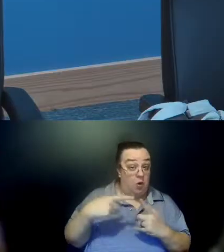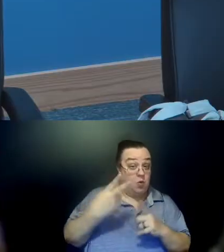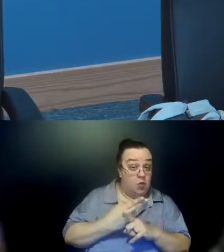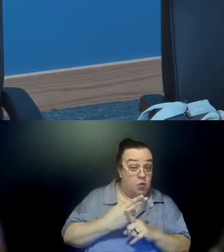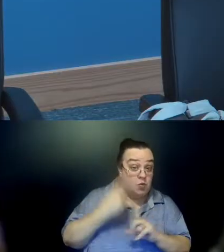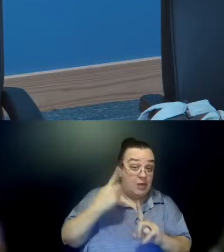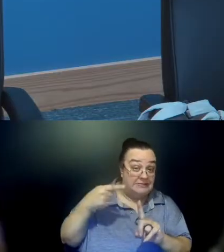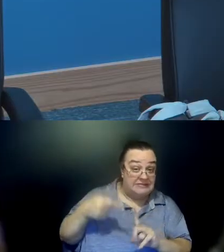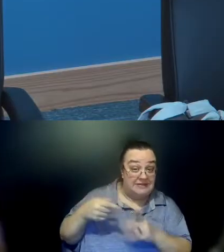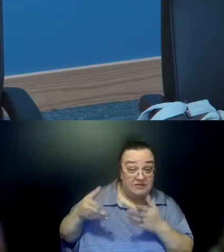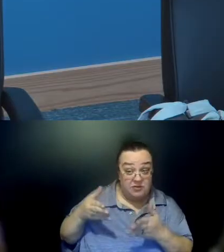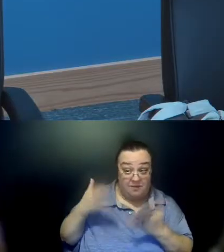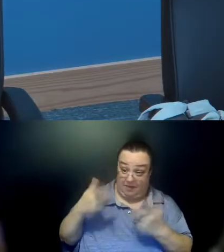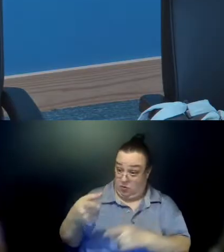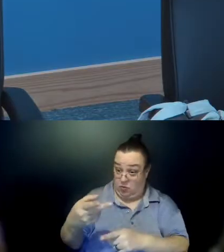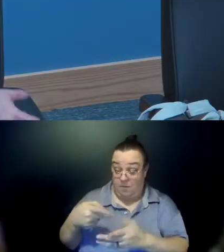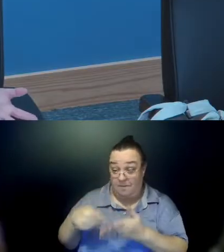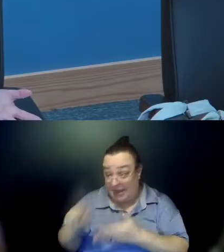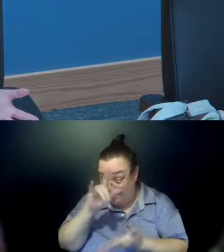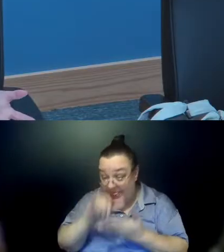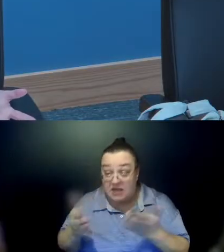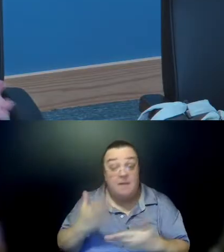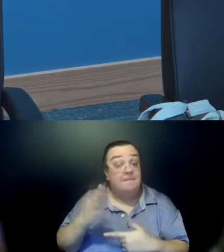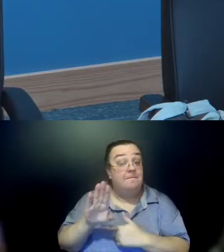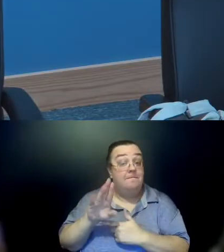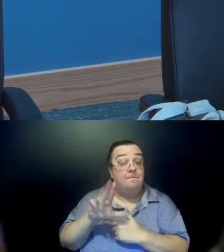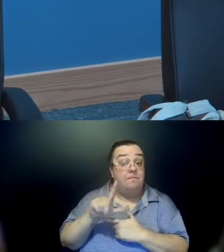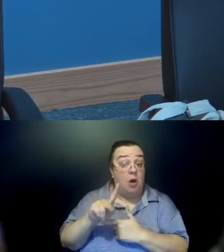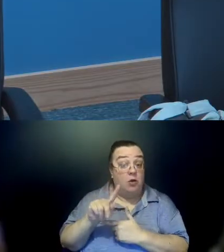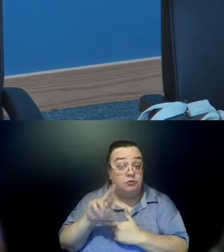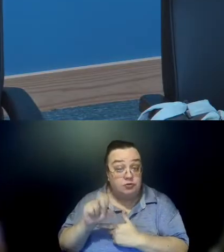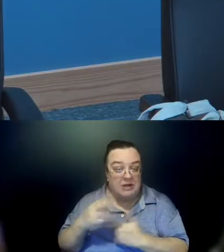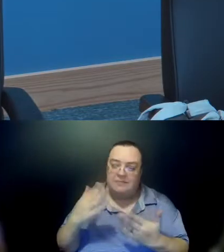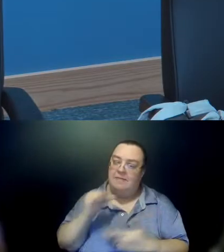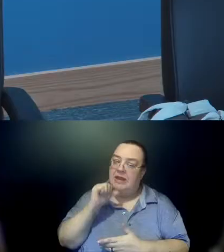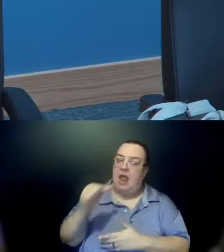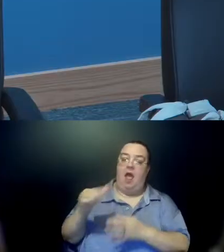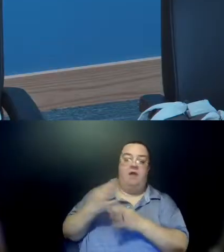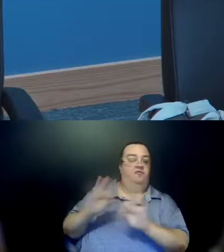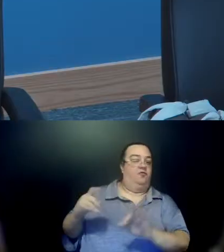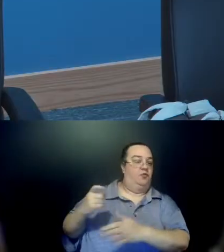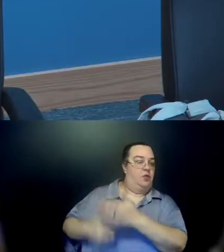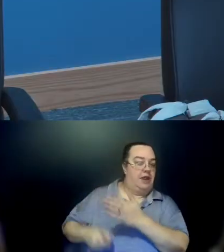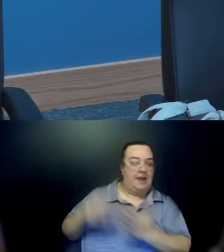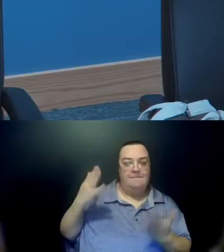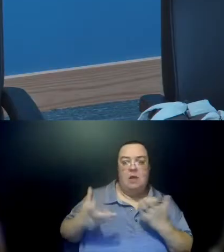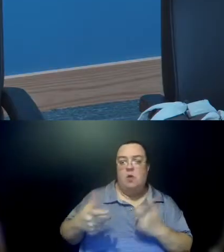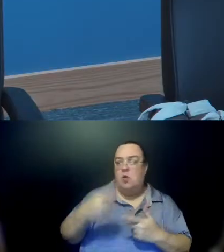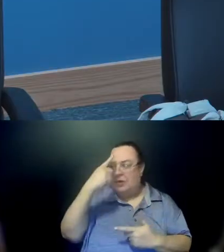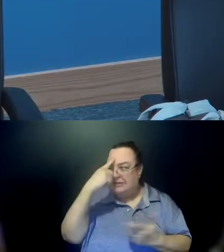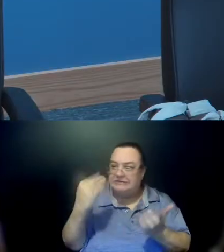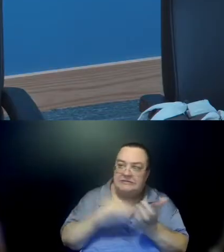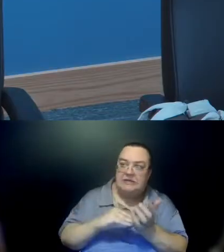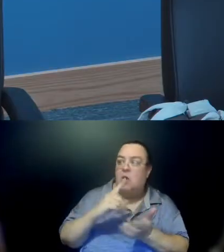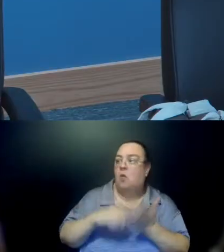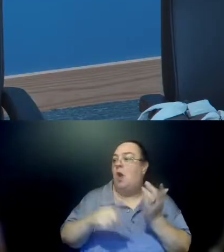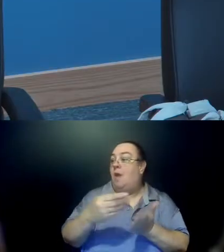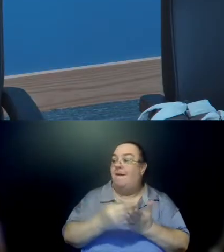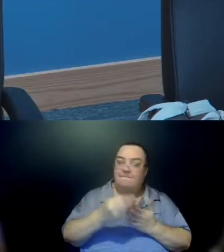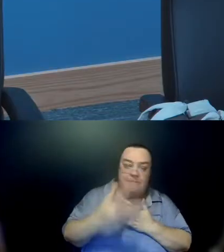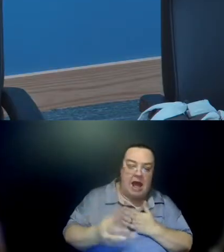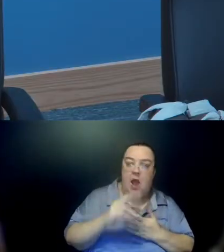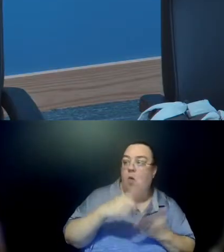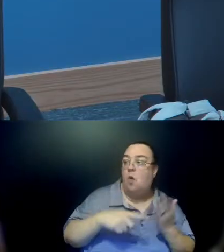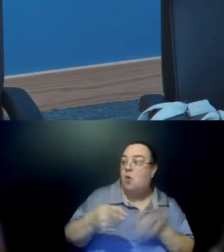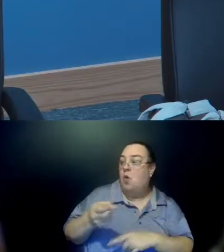pay for that service. Maybe bulk trash is not free. Maybe that makes you reconsider what you're buying or what you're throwing away, and you just